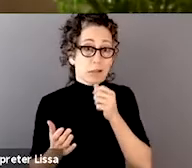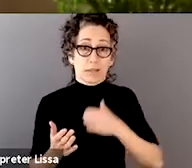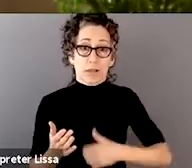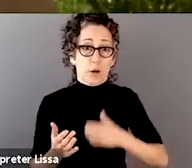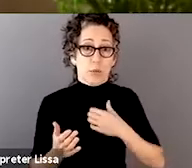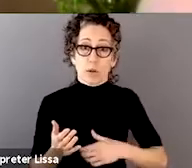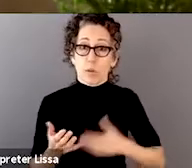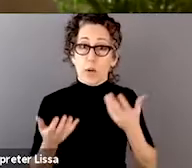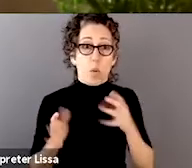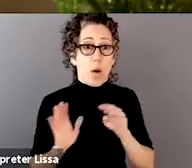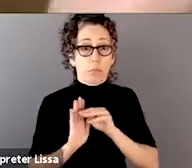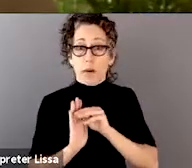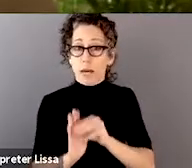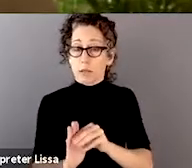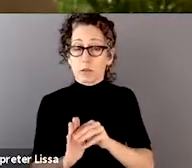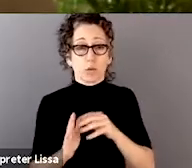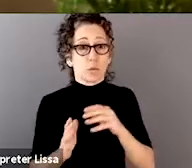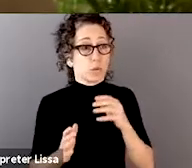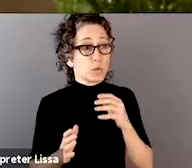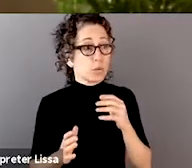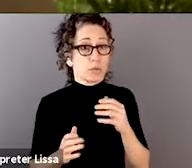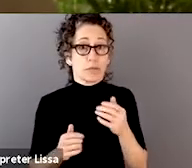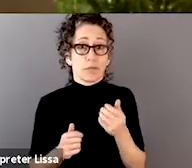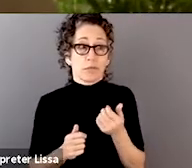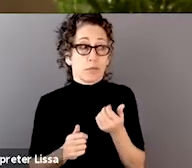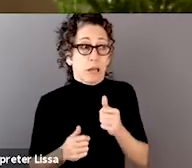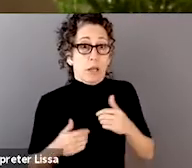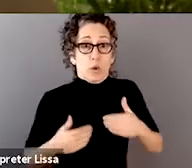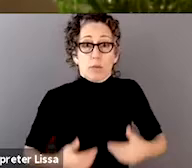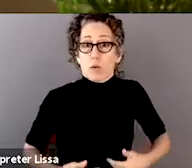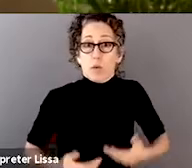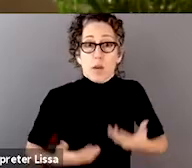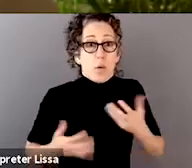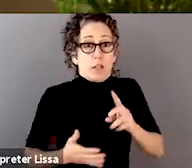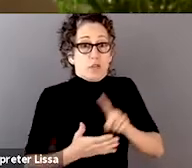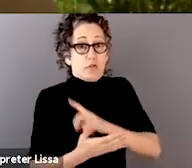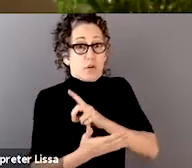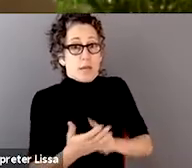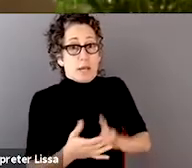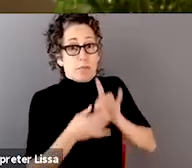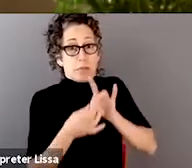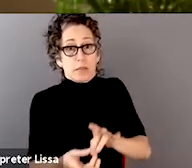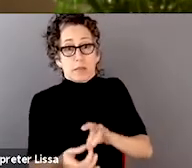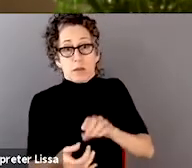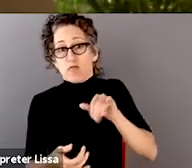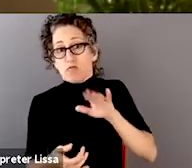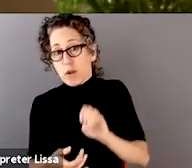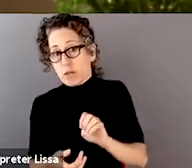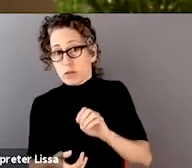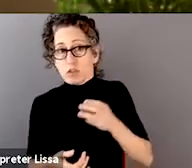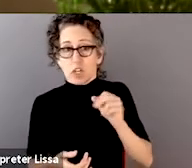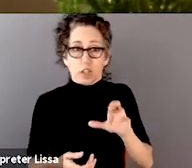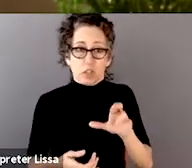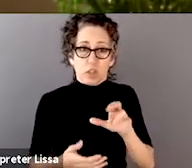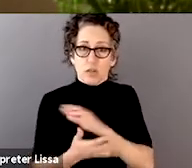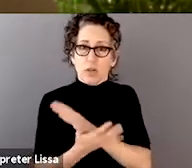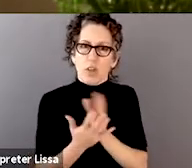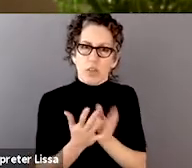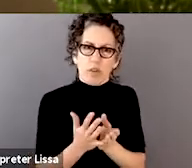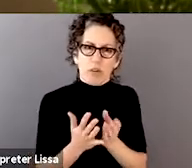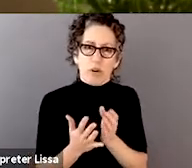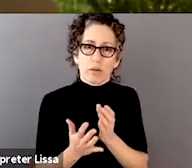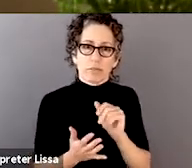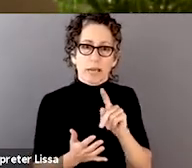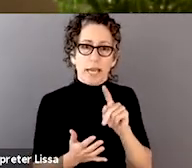our models, or pretty much any human also, to discriminate based on race or gender and these kinds of attributes. Then there